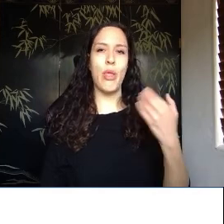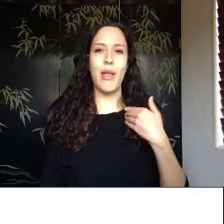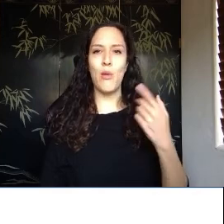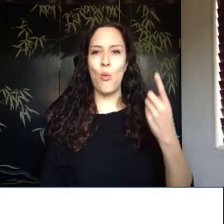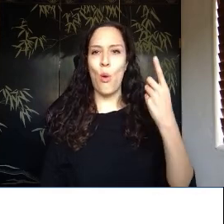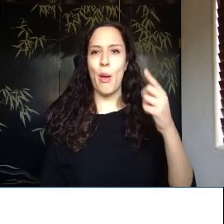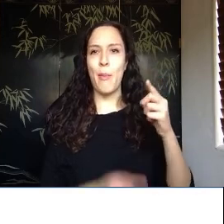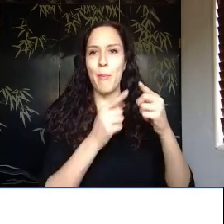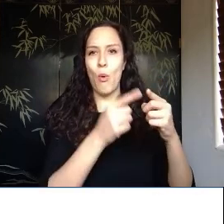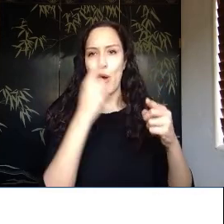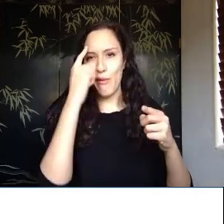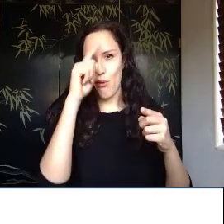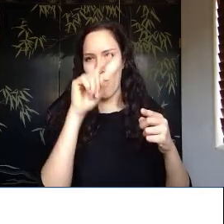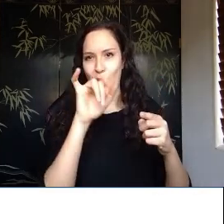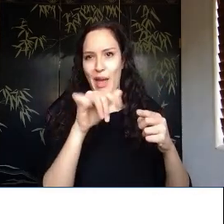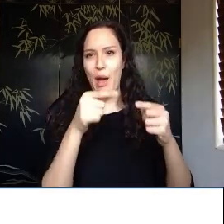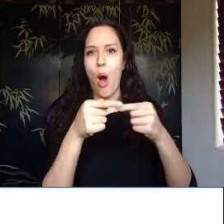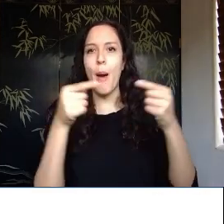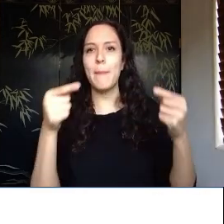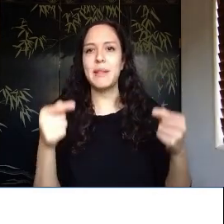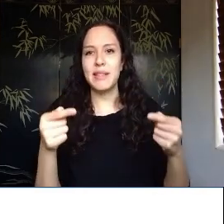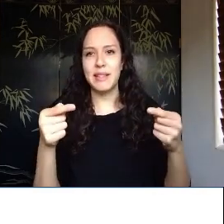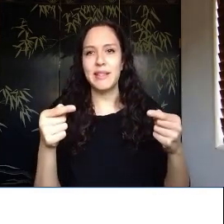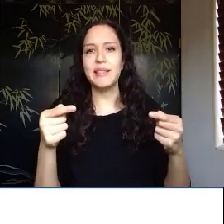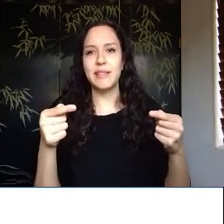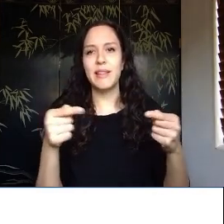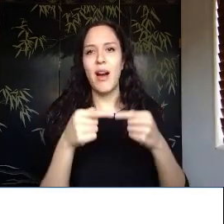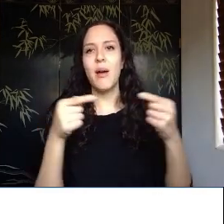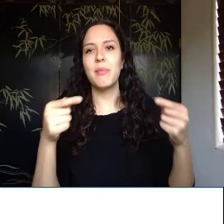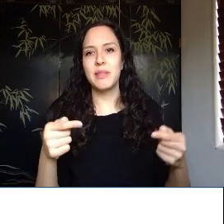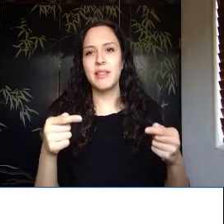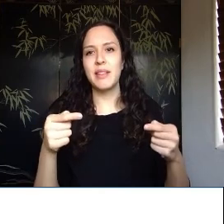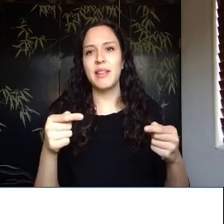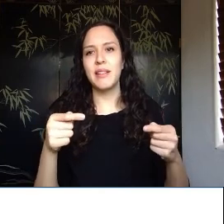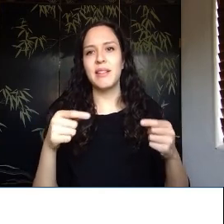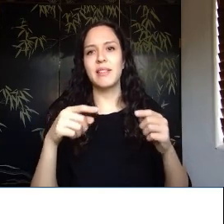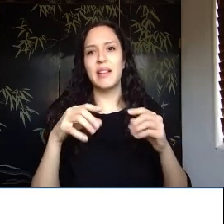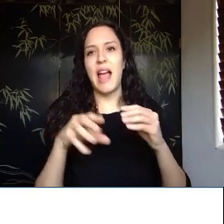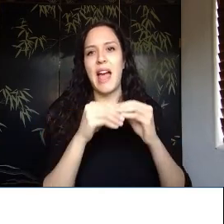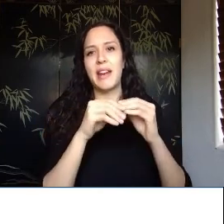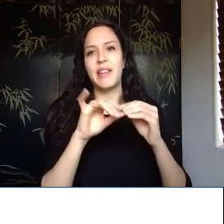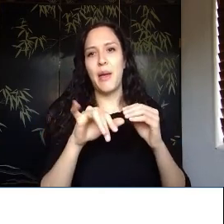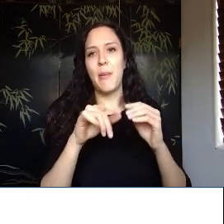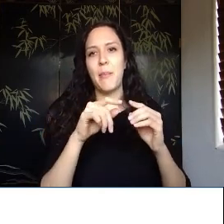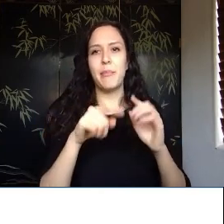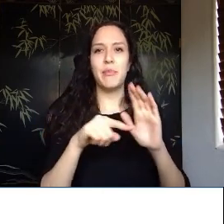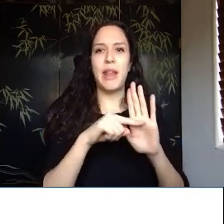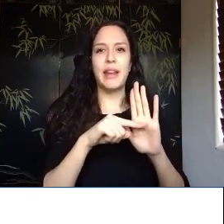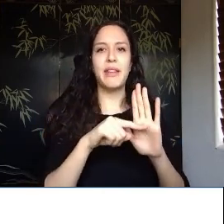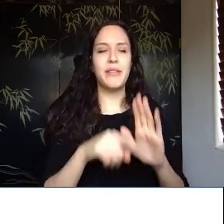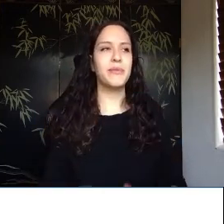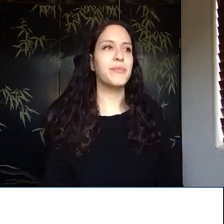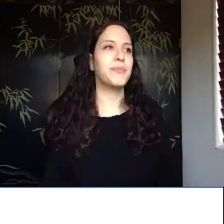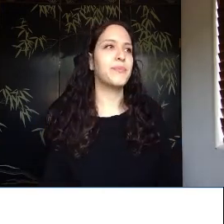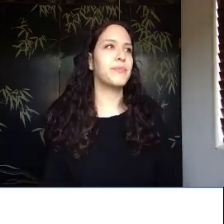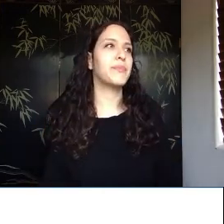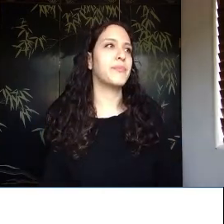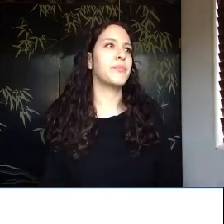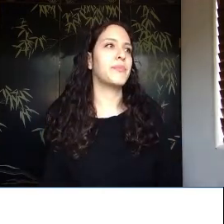So sorry, that wasn't a better example for you to try going the opposite way. But don't worry, there'll be more. Okay, well, what about this